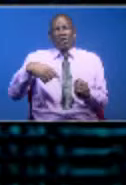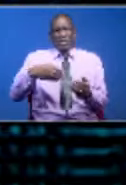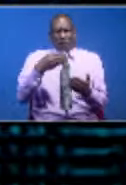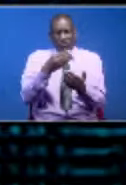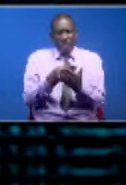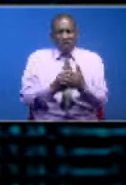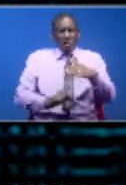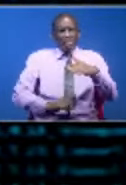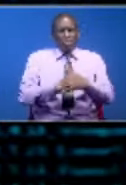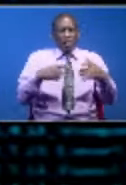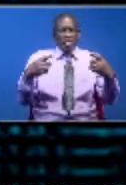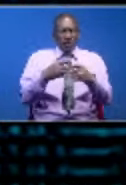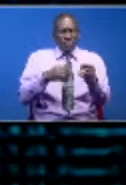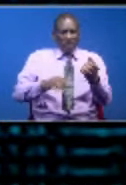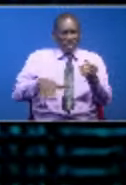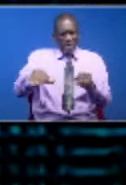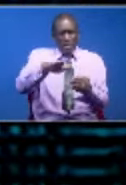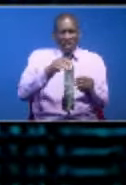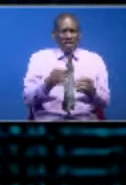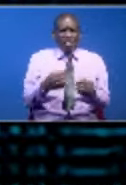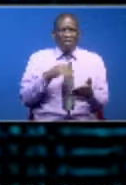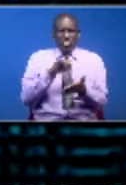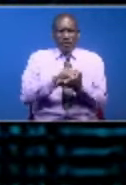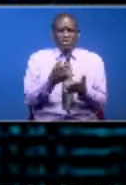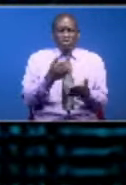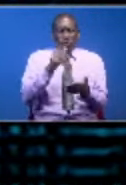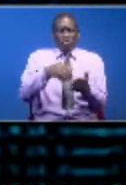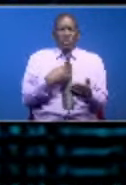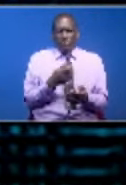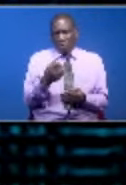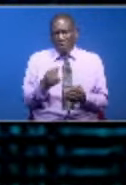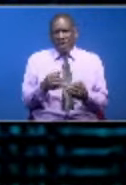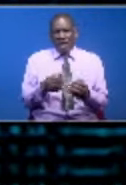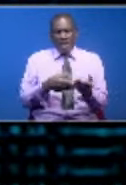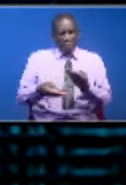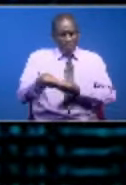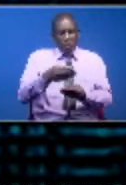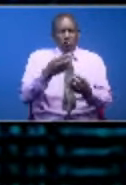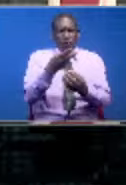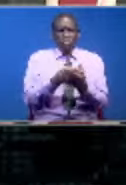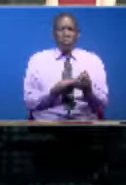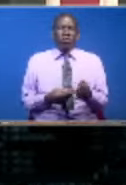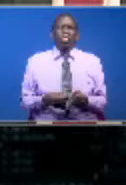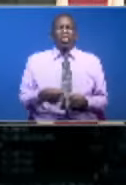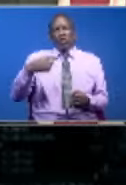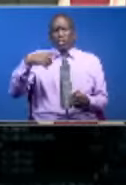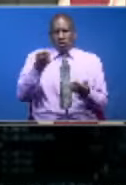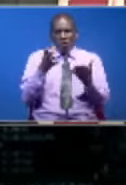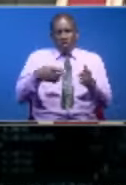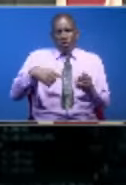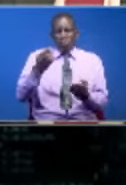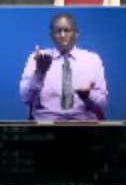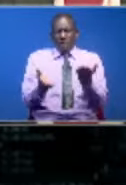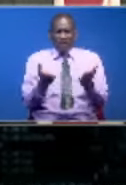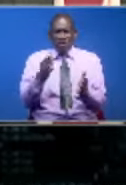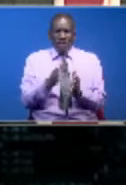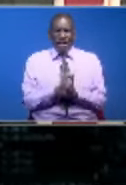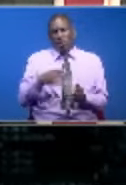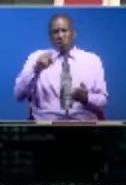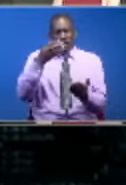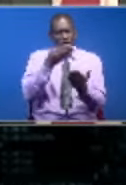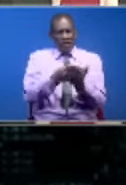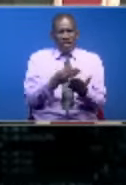different stages, perhaps in equity, perhaps in debt, perhaps in a mix of both. The right product, the right value proposition, the right financing, and